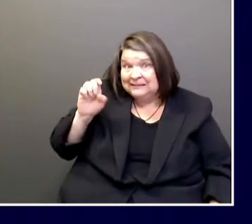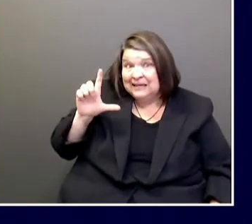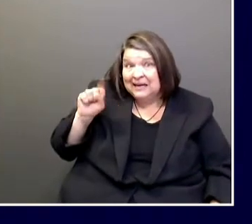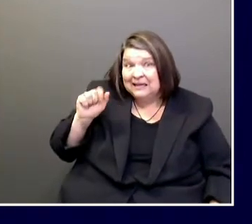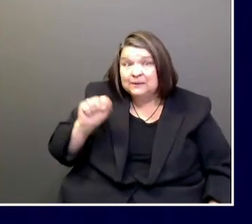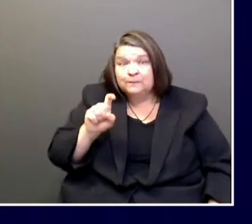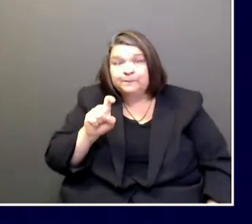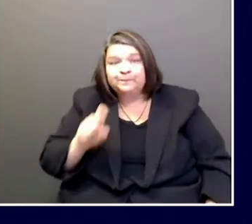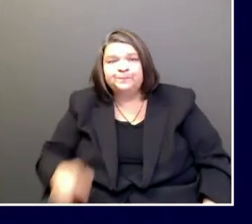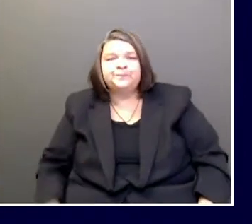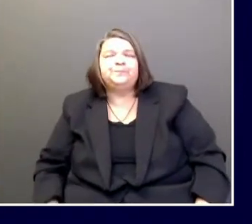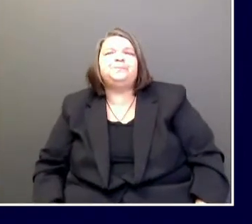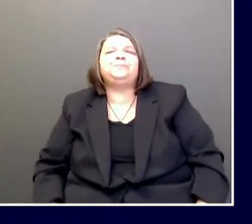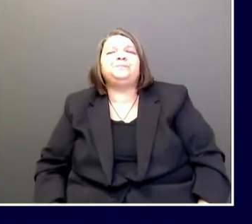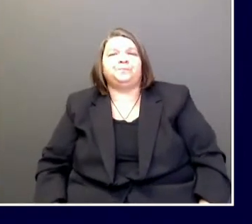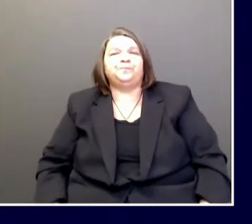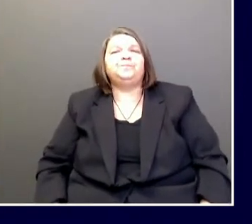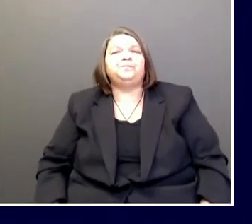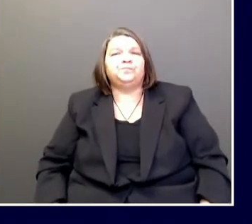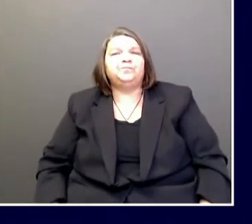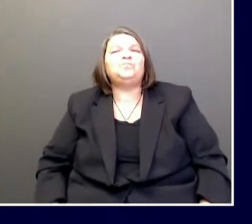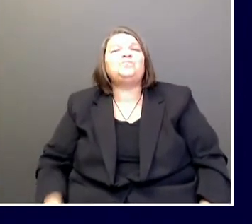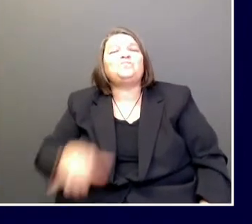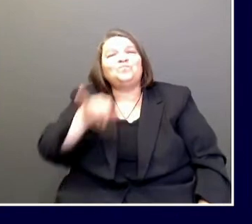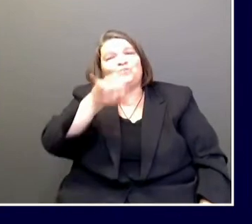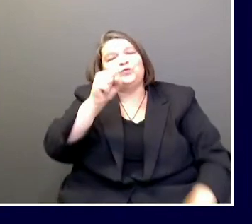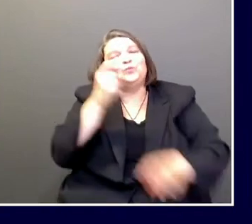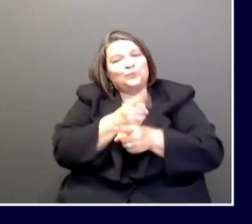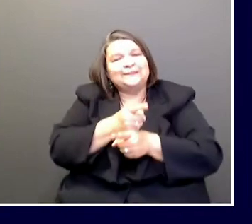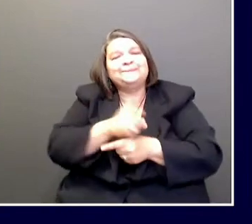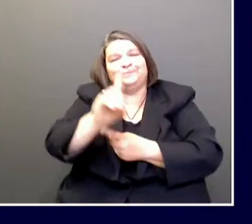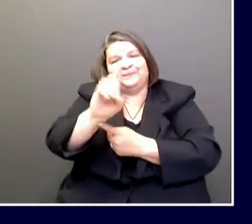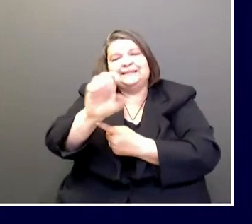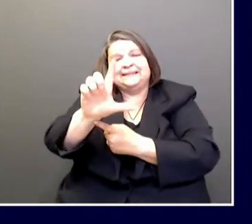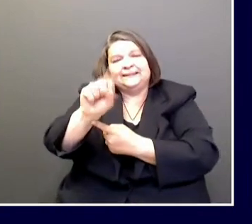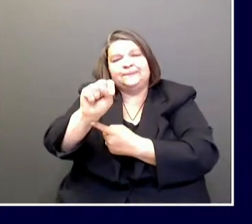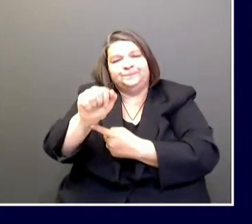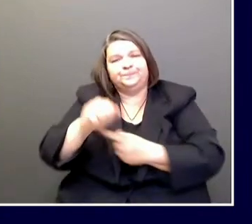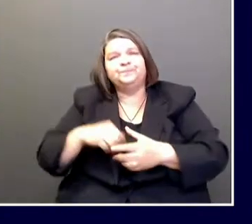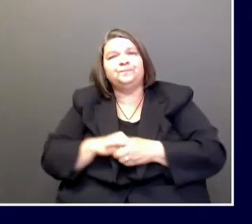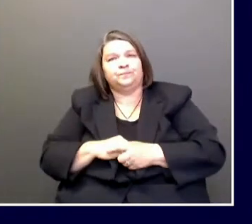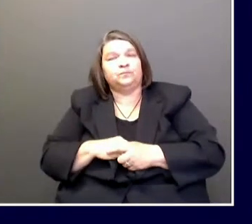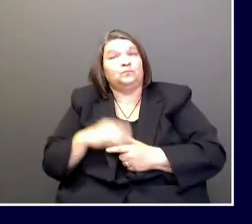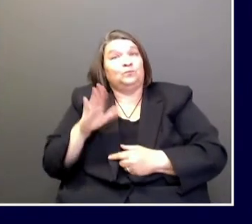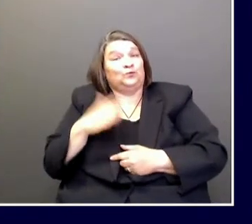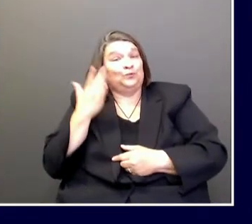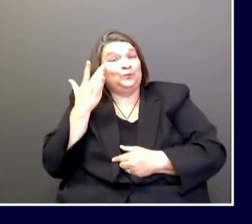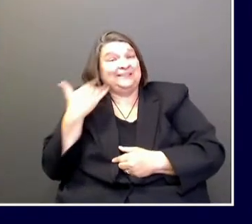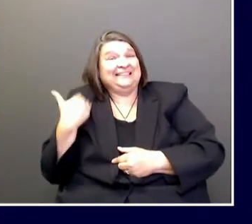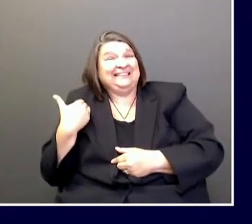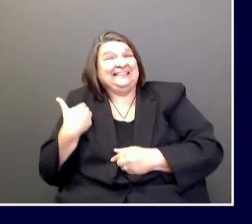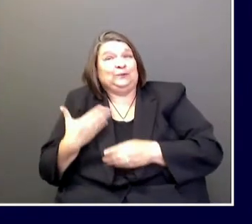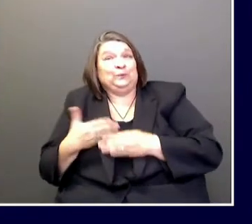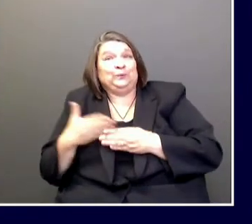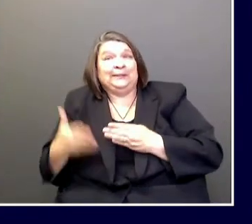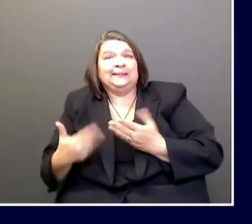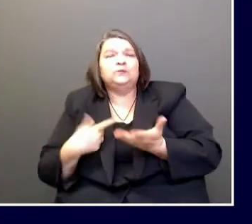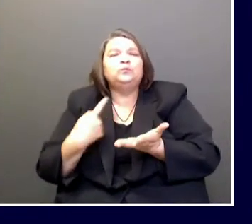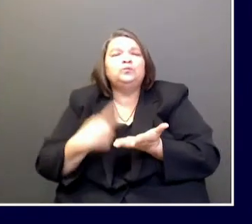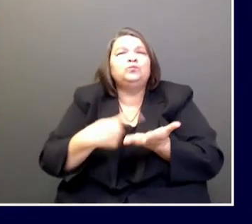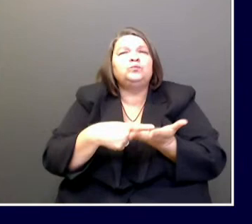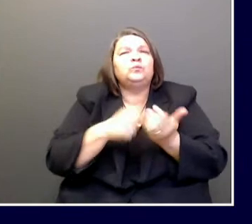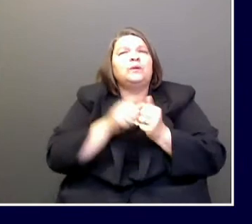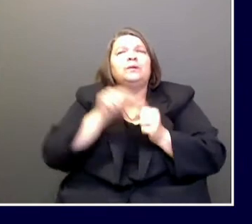former. It is because of the Delta variant. Indeed, just over the weekend, I had a conversation with some of the senior infectious